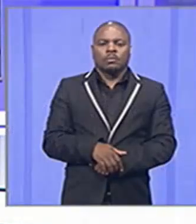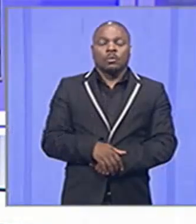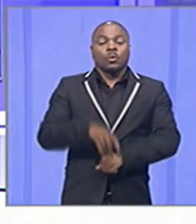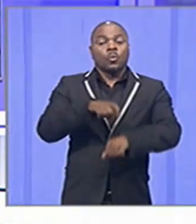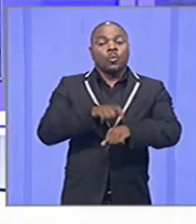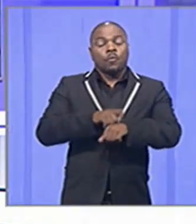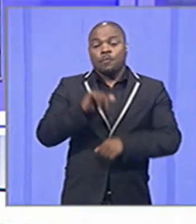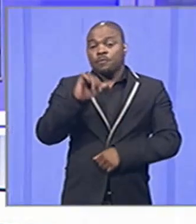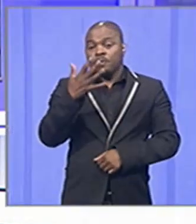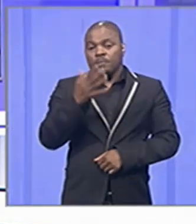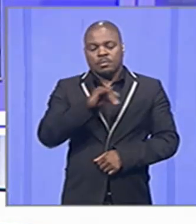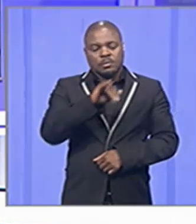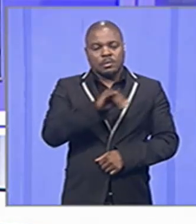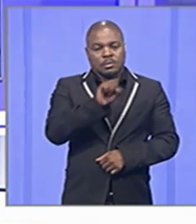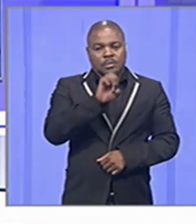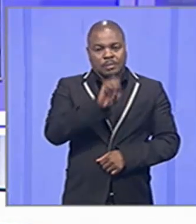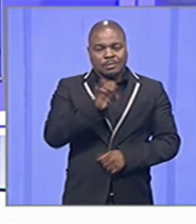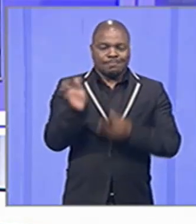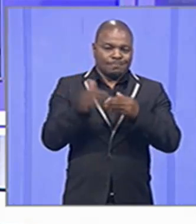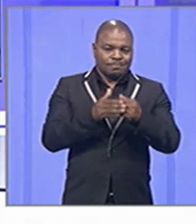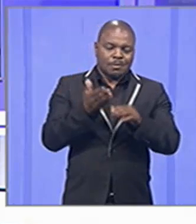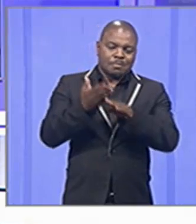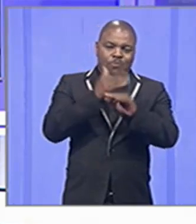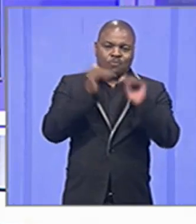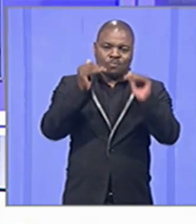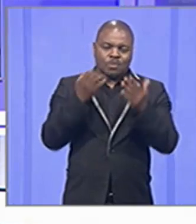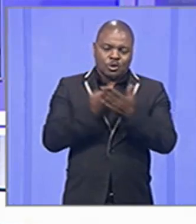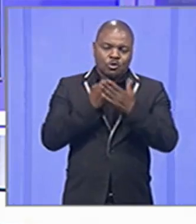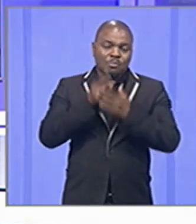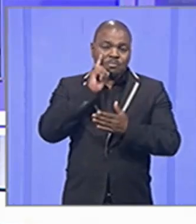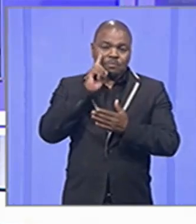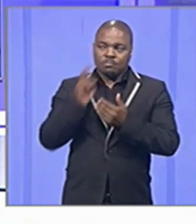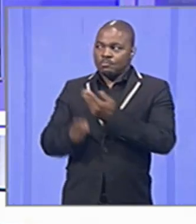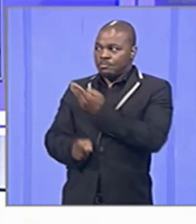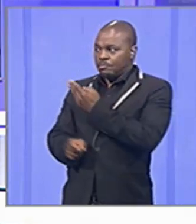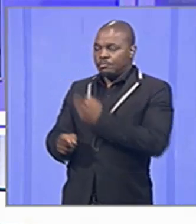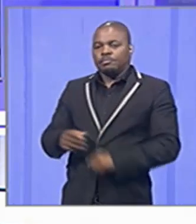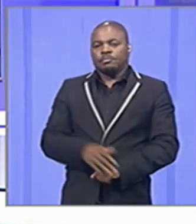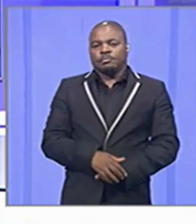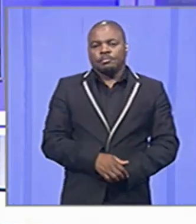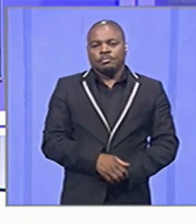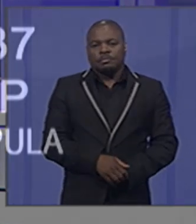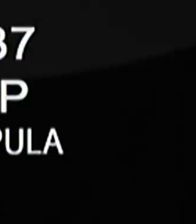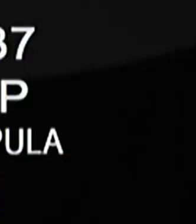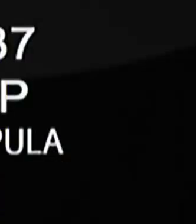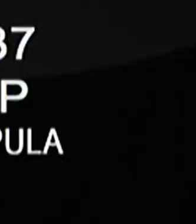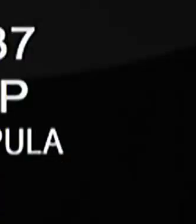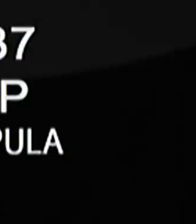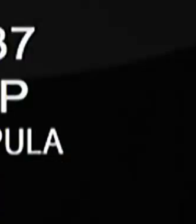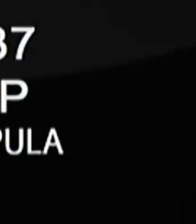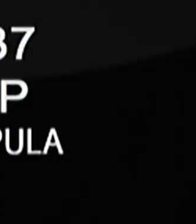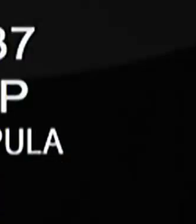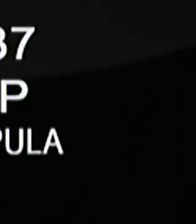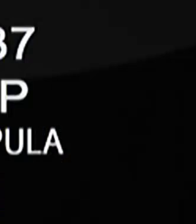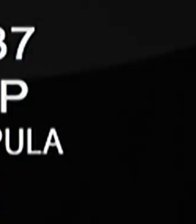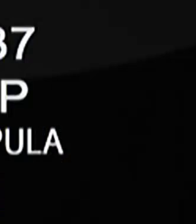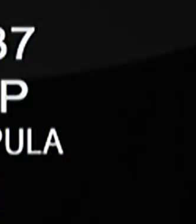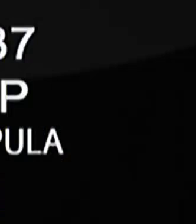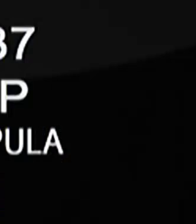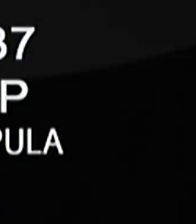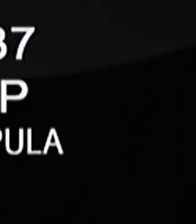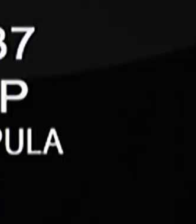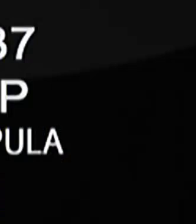Pele re lekola ka boripana gore mebaraka e be eme bjang ge tše se tswalelwa pijana ka iri ya bohlano. Ranta e matlafetse ge e